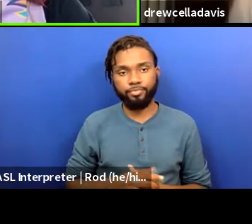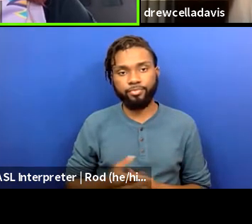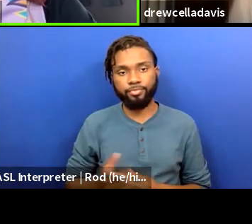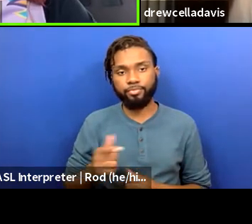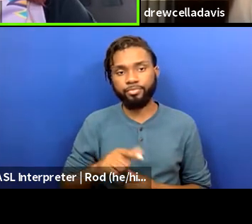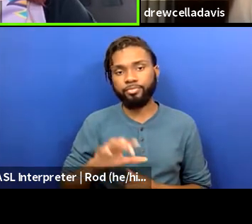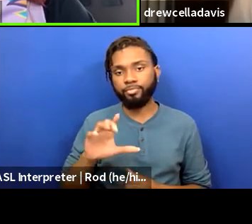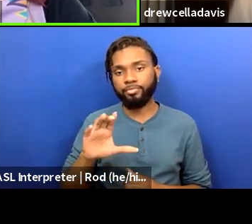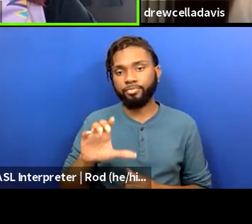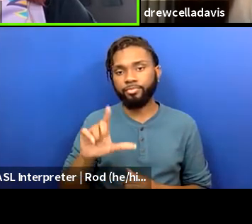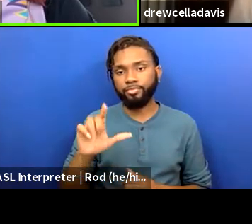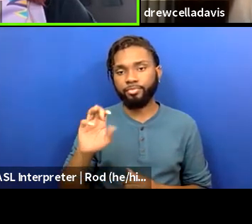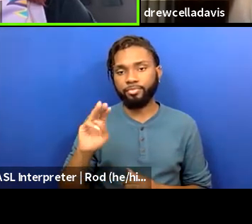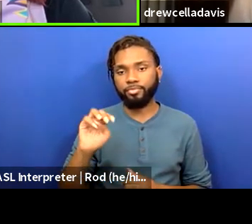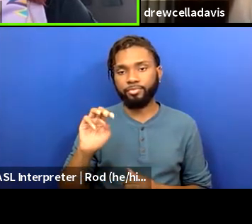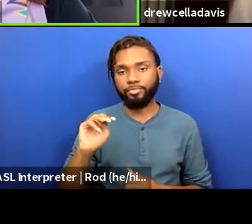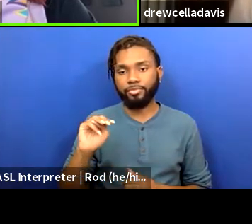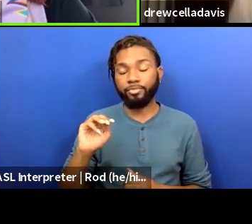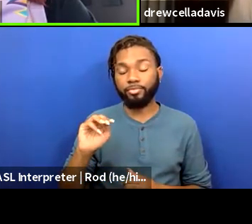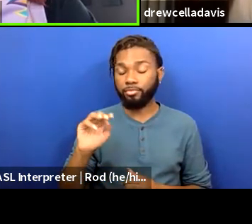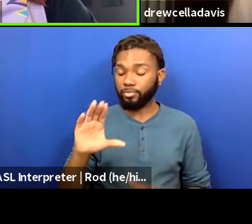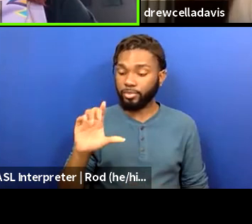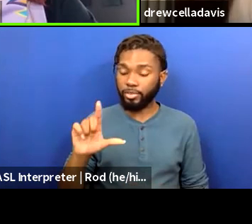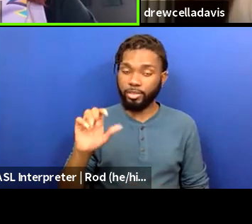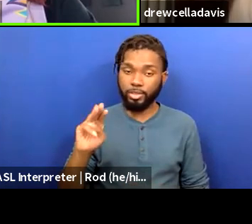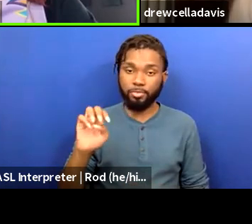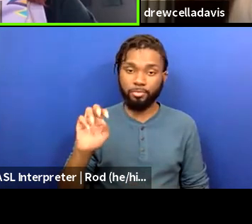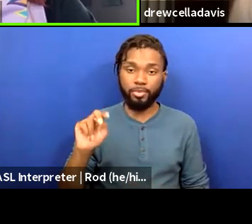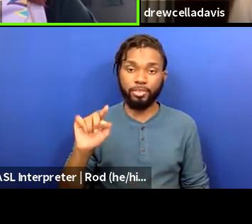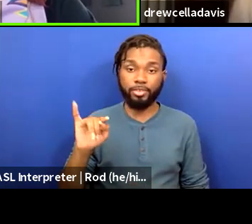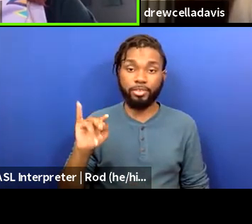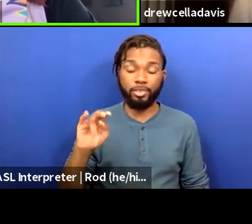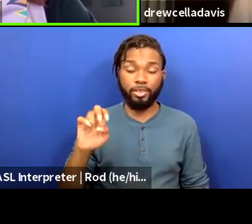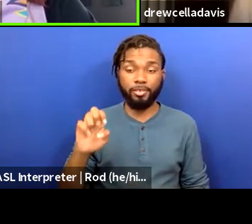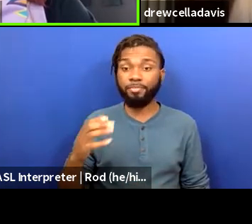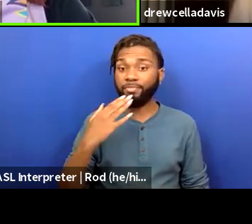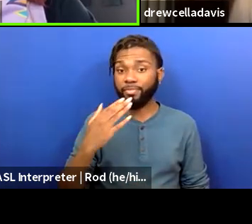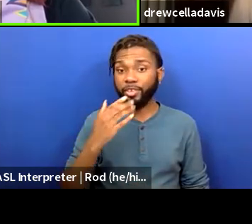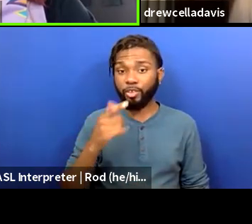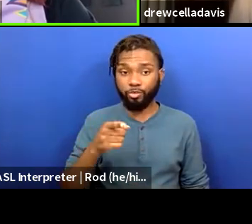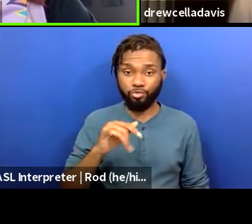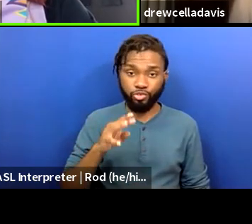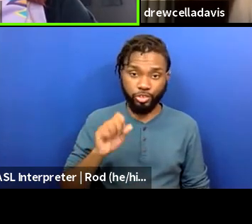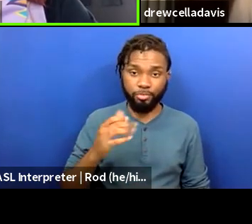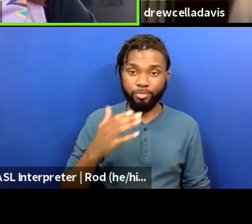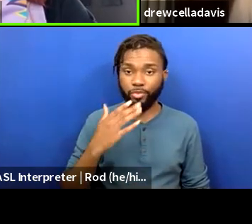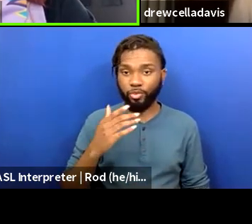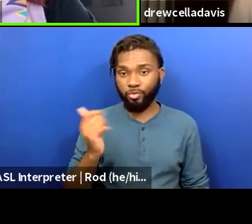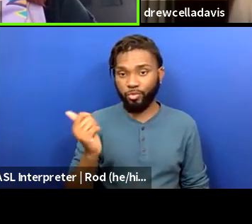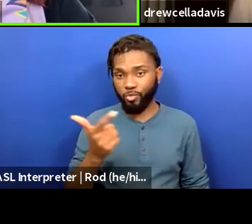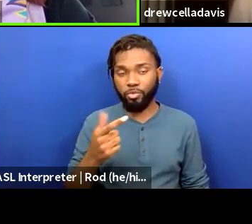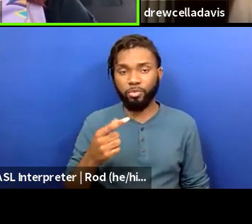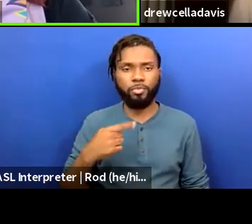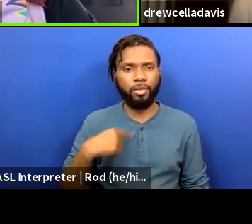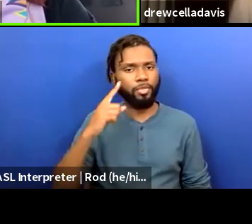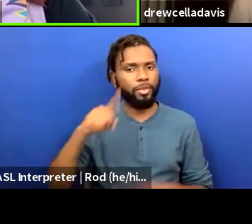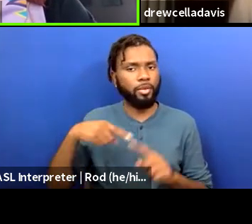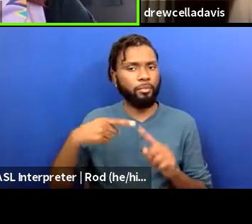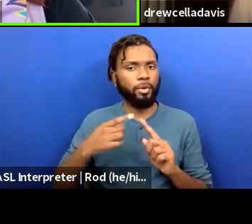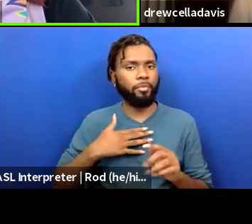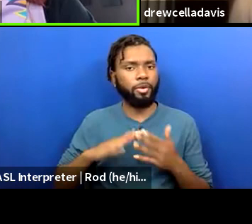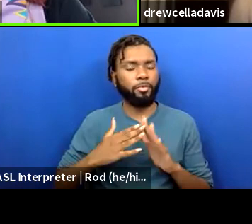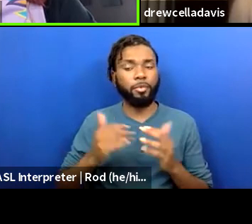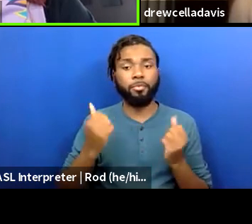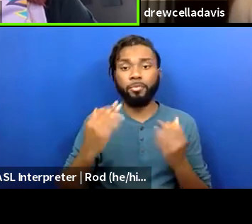Thank you, James, and thank you all. I think about in my own community, a lot of